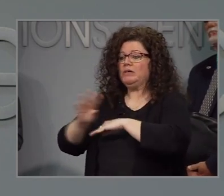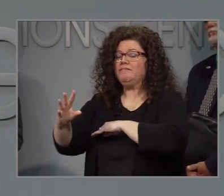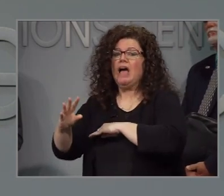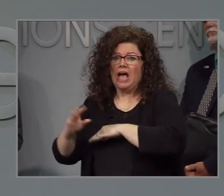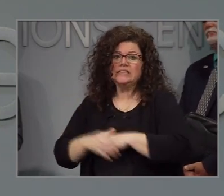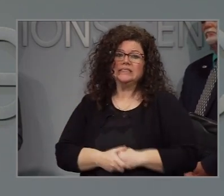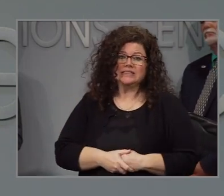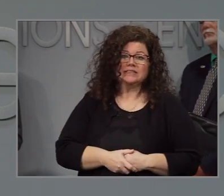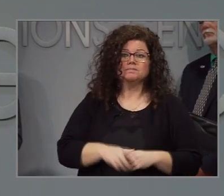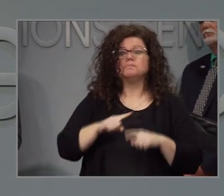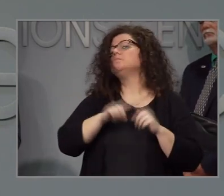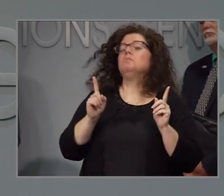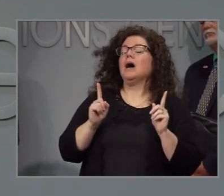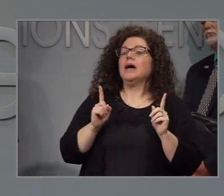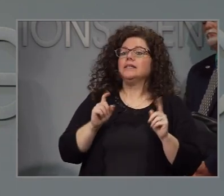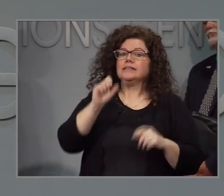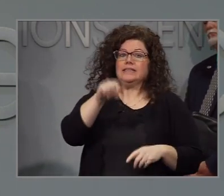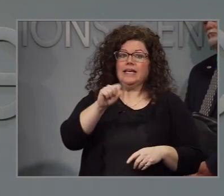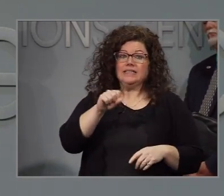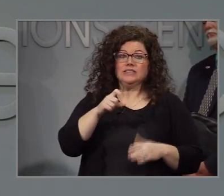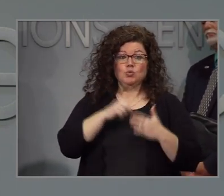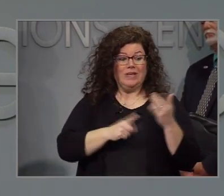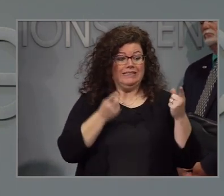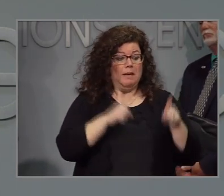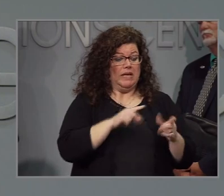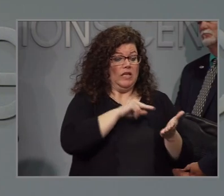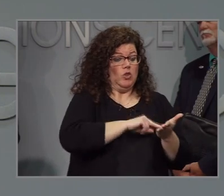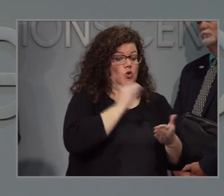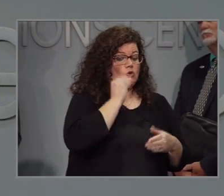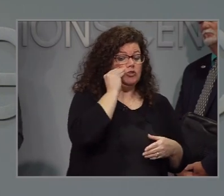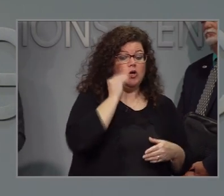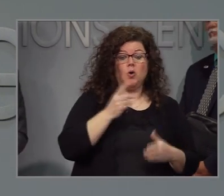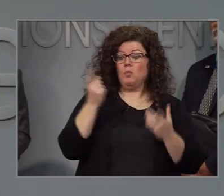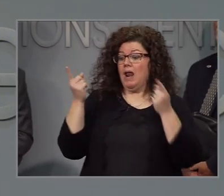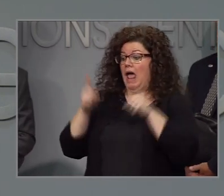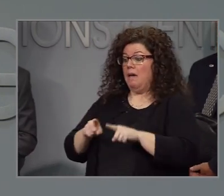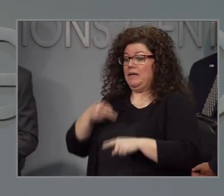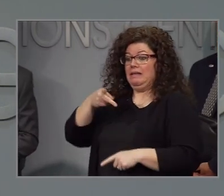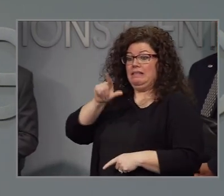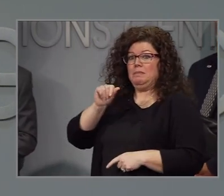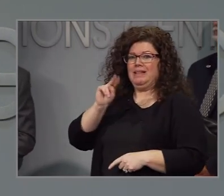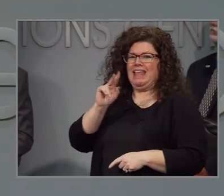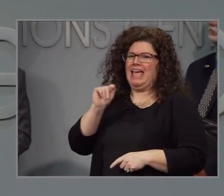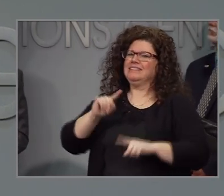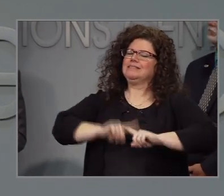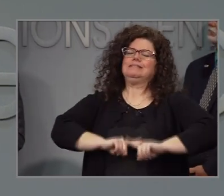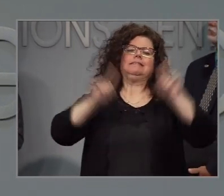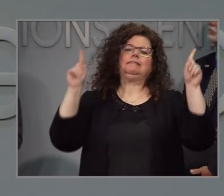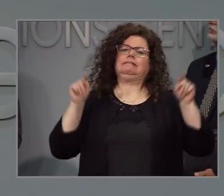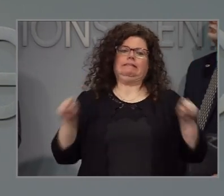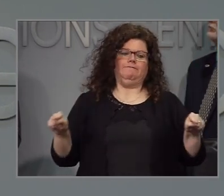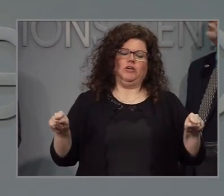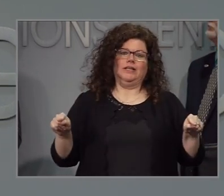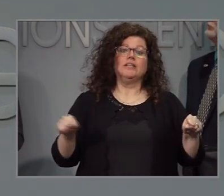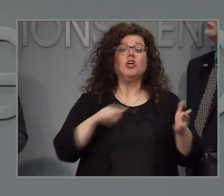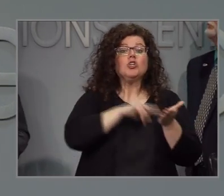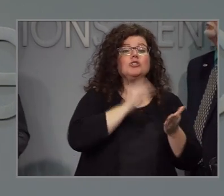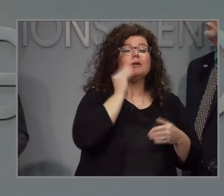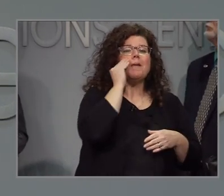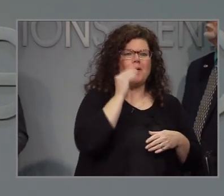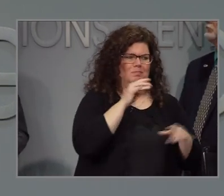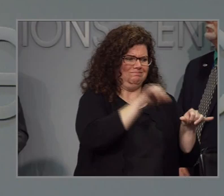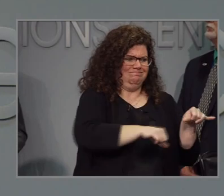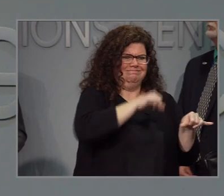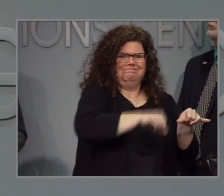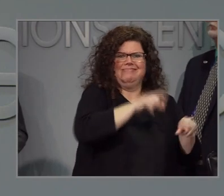very distinct from what is happening in our nursing homes, where our patients are not only not able to leave, but